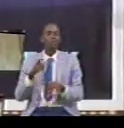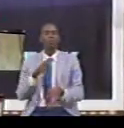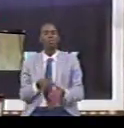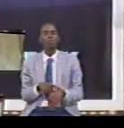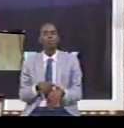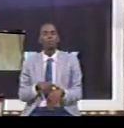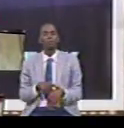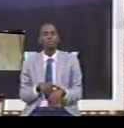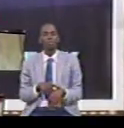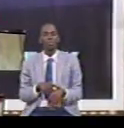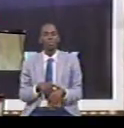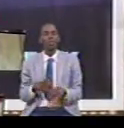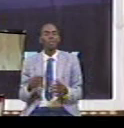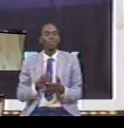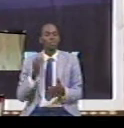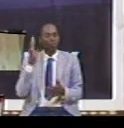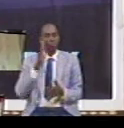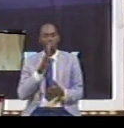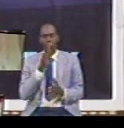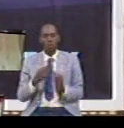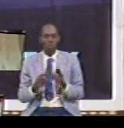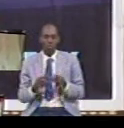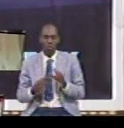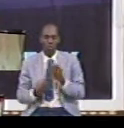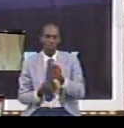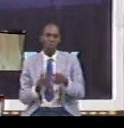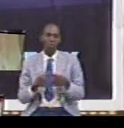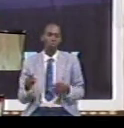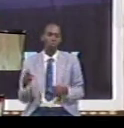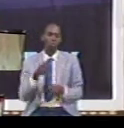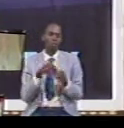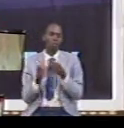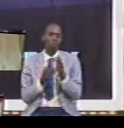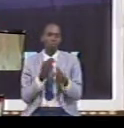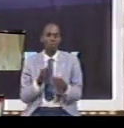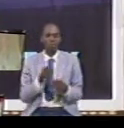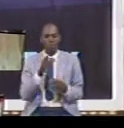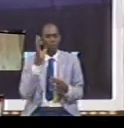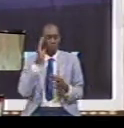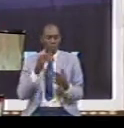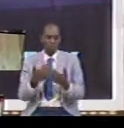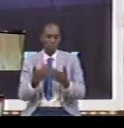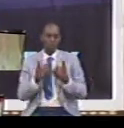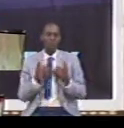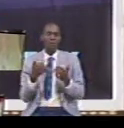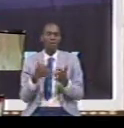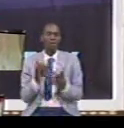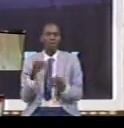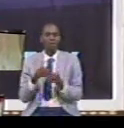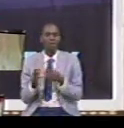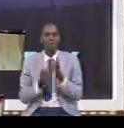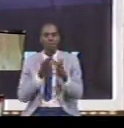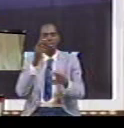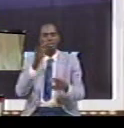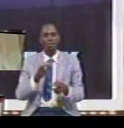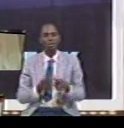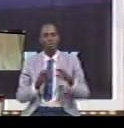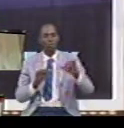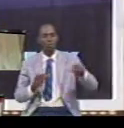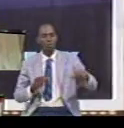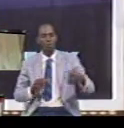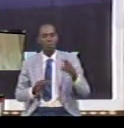time. It will be revealed to you. You possess it in Jesus' name.